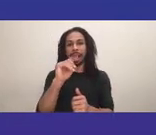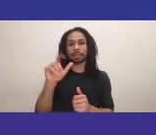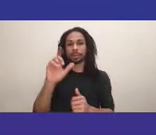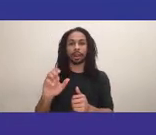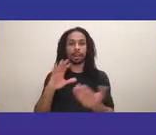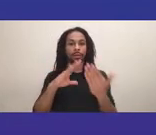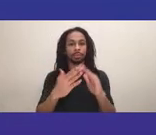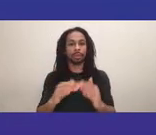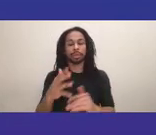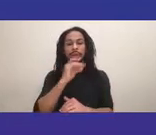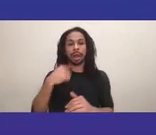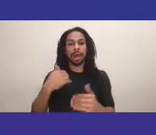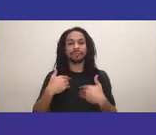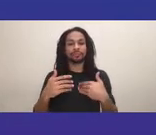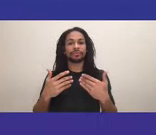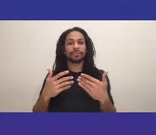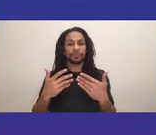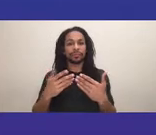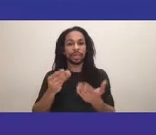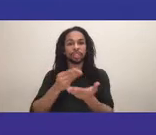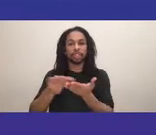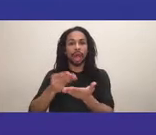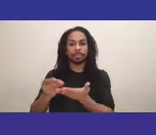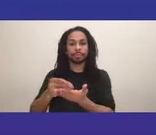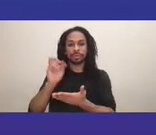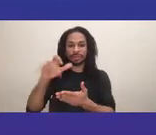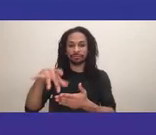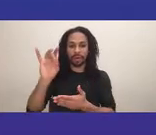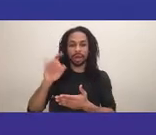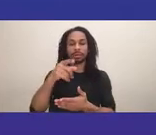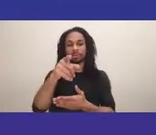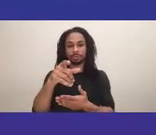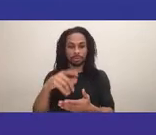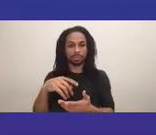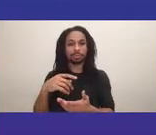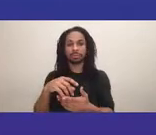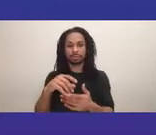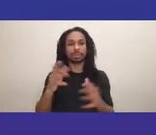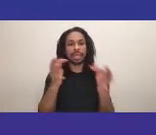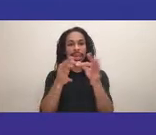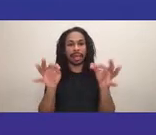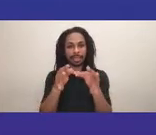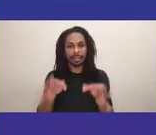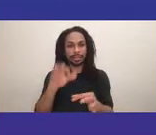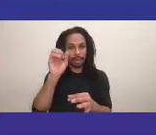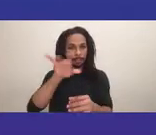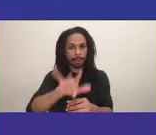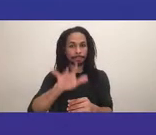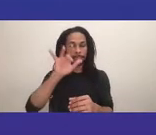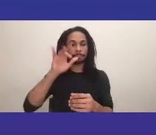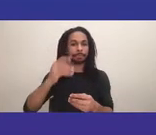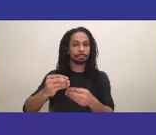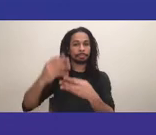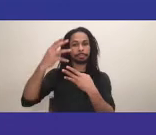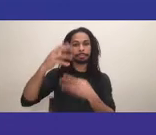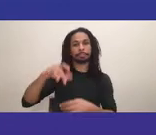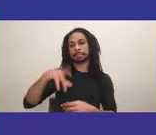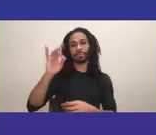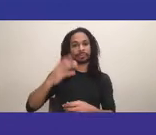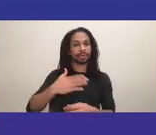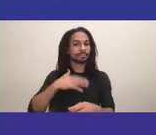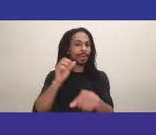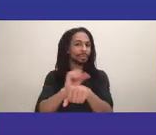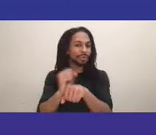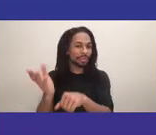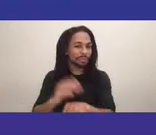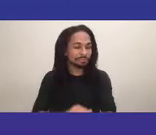I have shops that can be found on all of these links, and you can go find all of my